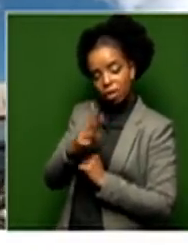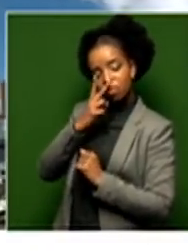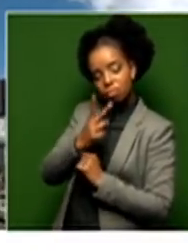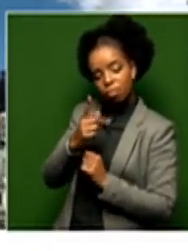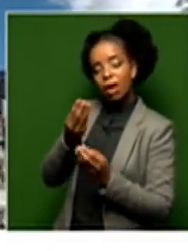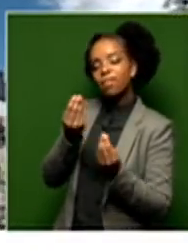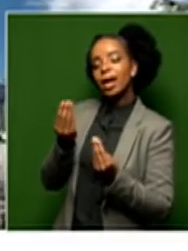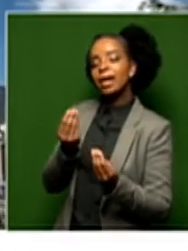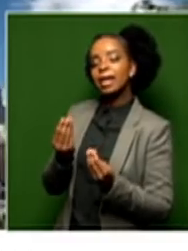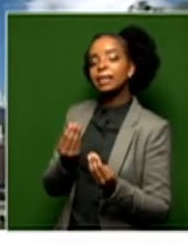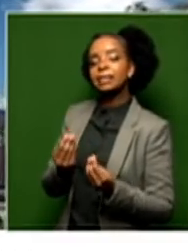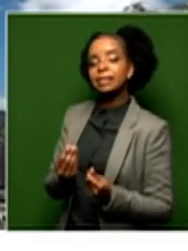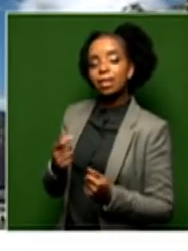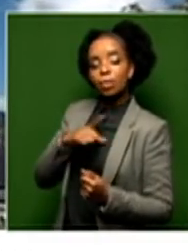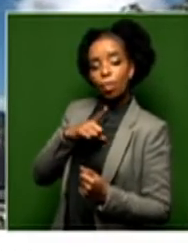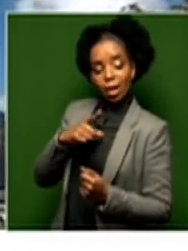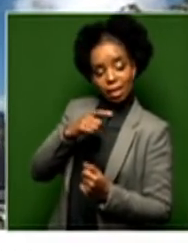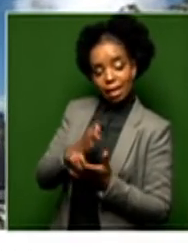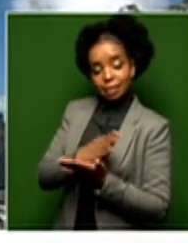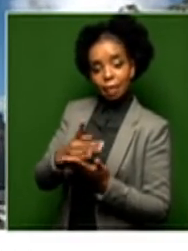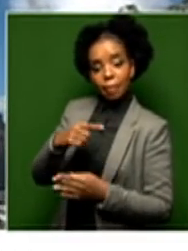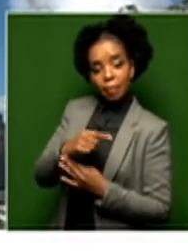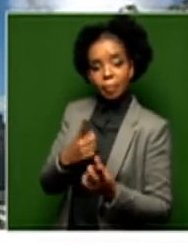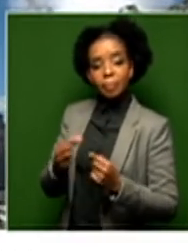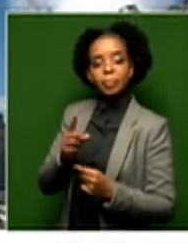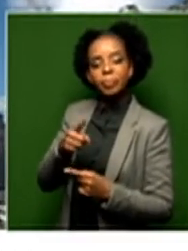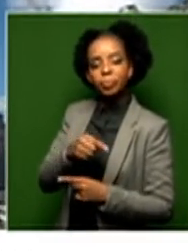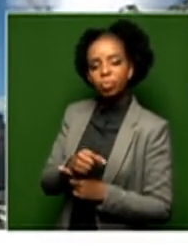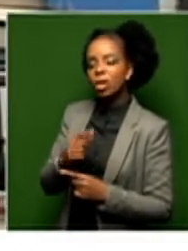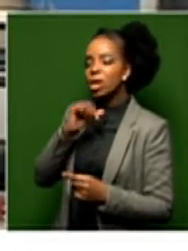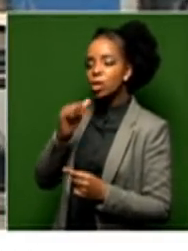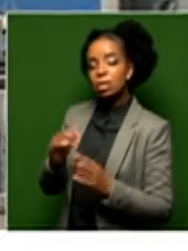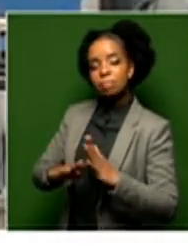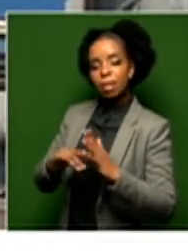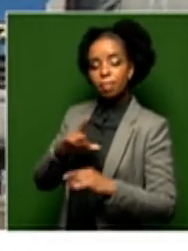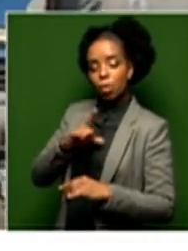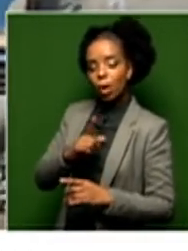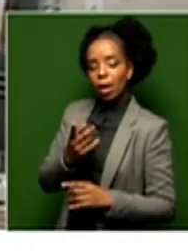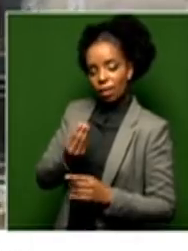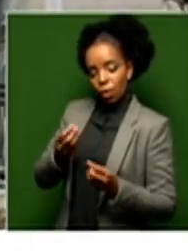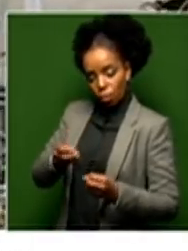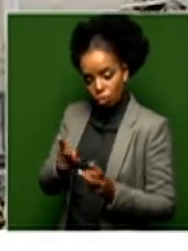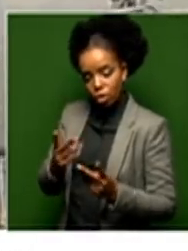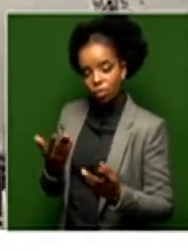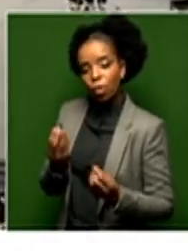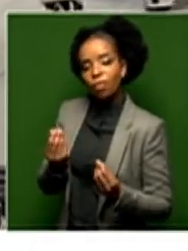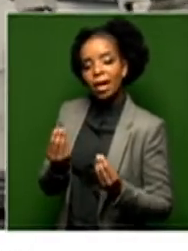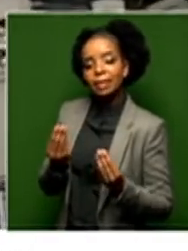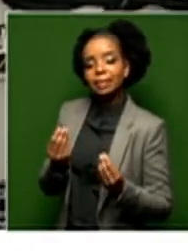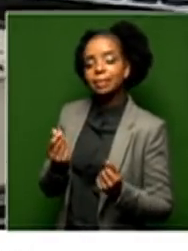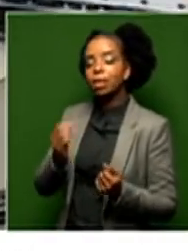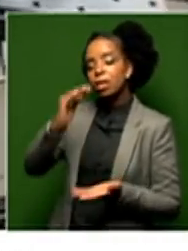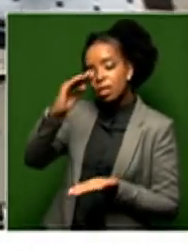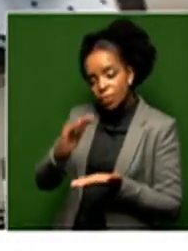some of the financing arrangements are potentially suboptimal and that there are opportunities to lower the financial costs and thereby